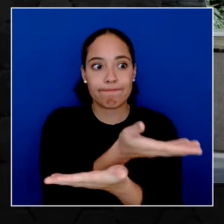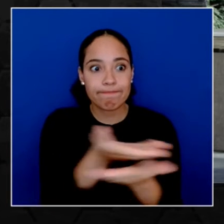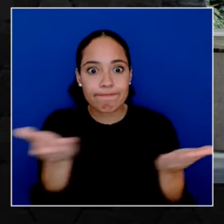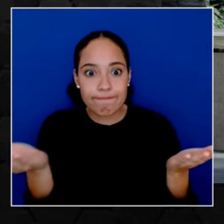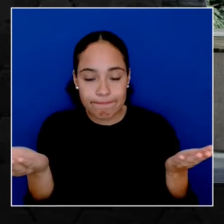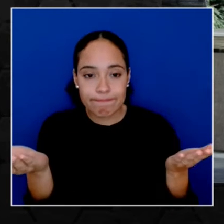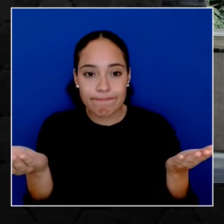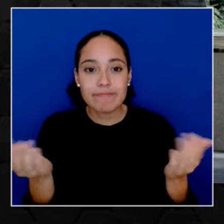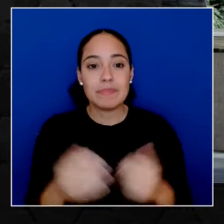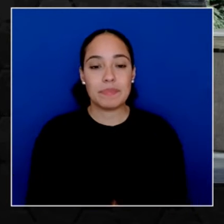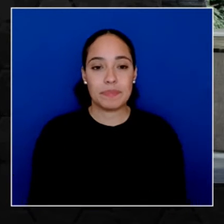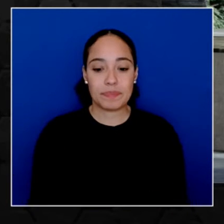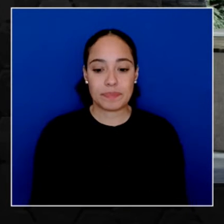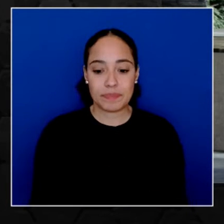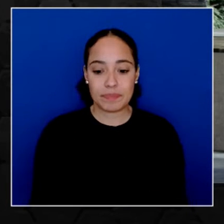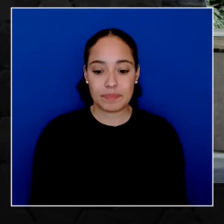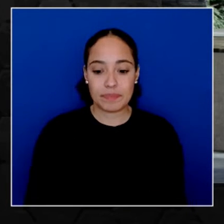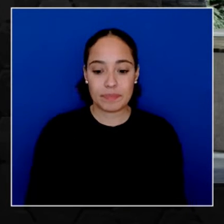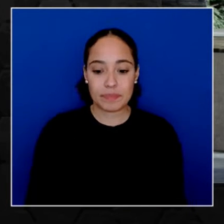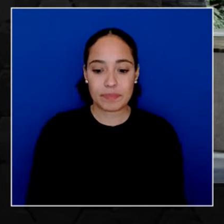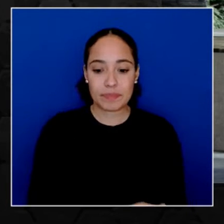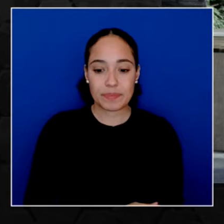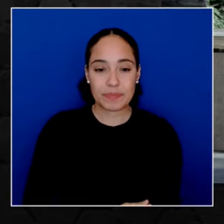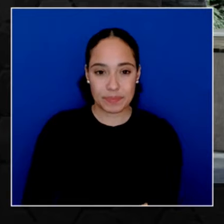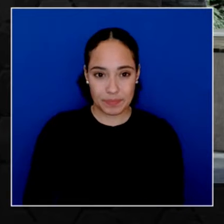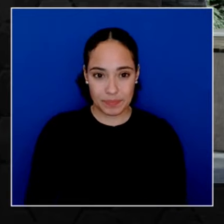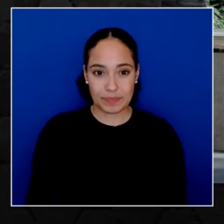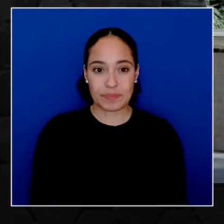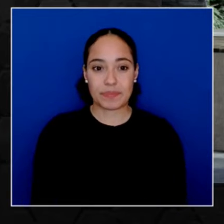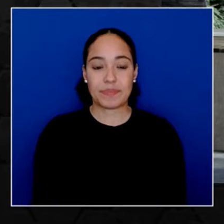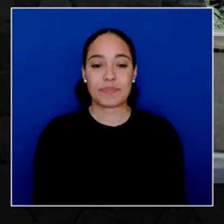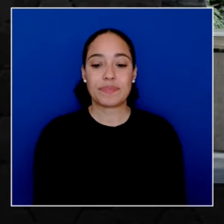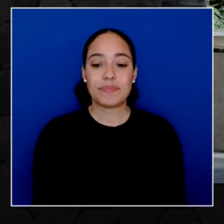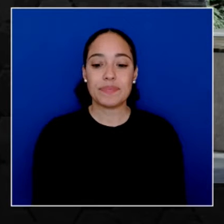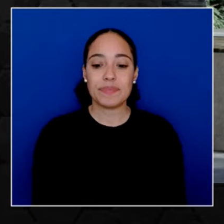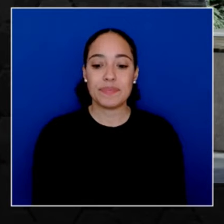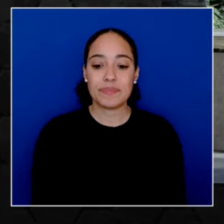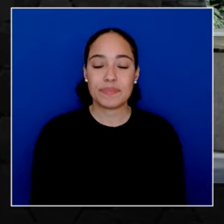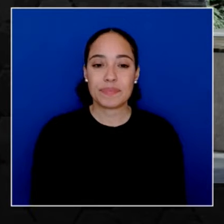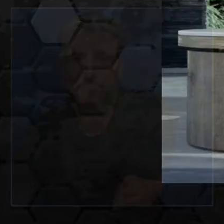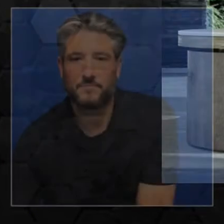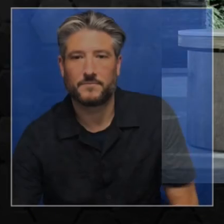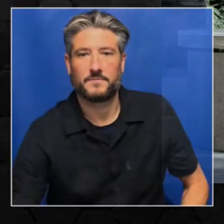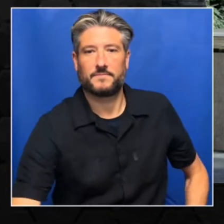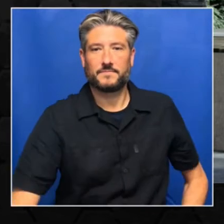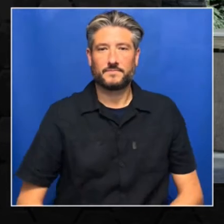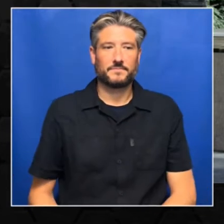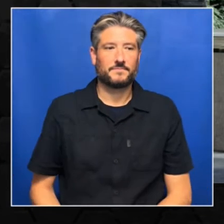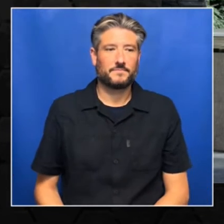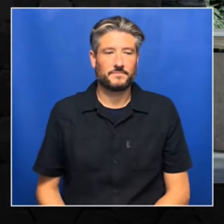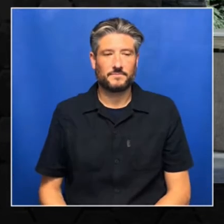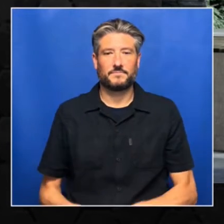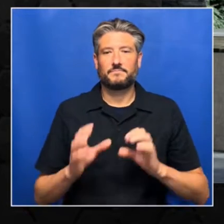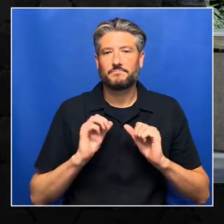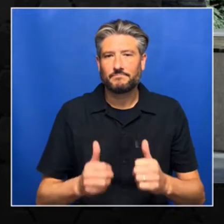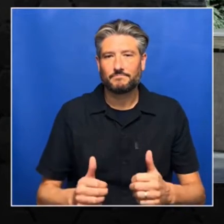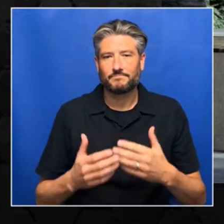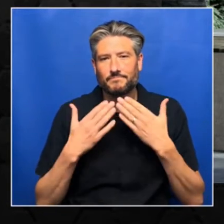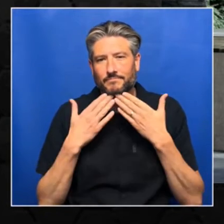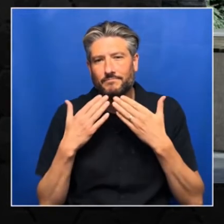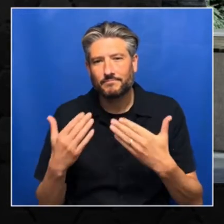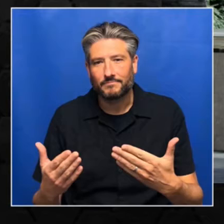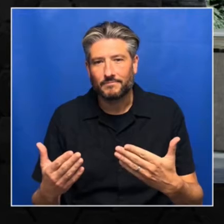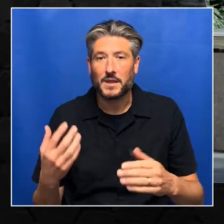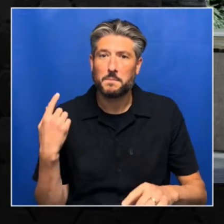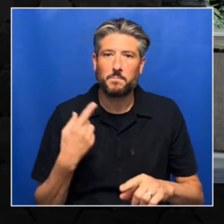students. Thank you. Thank you. I actually want to take the opportunity to thank Syed and Rashid, who